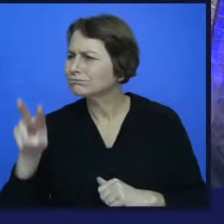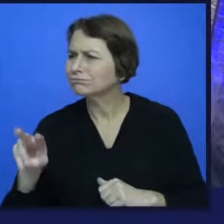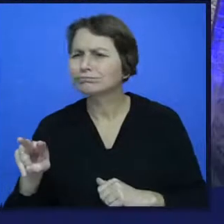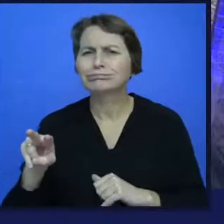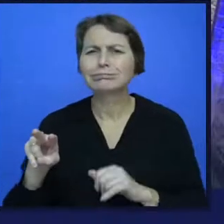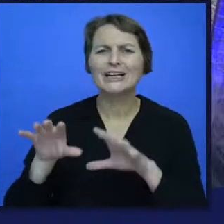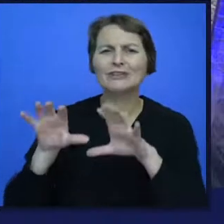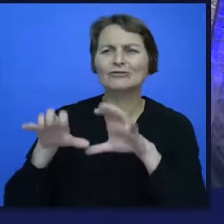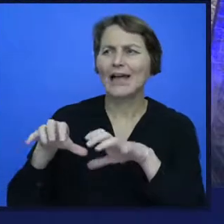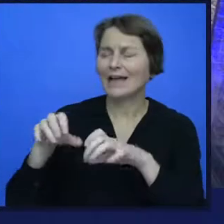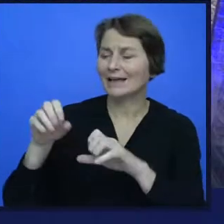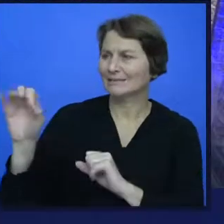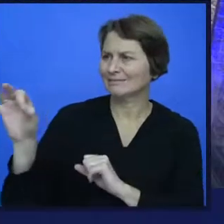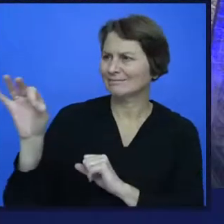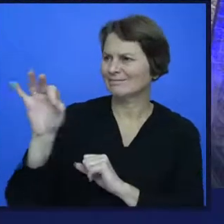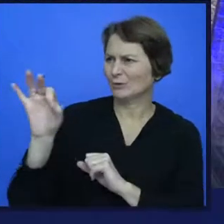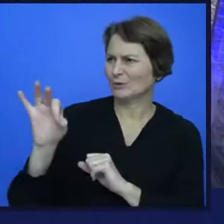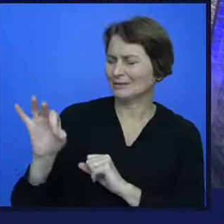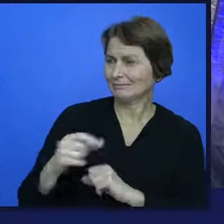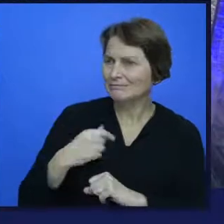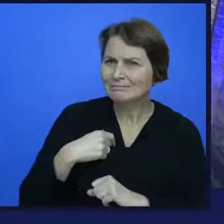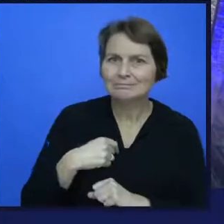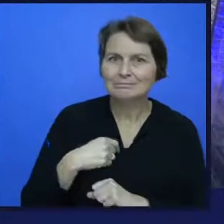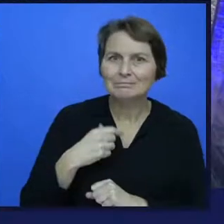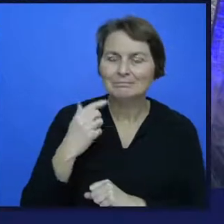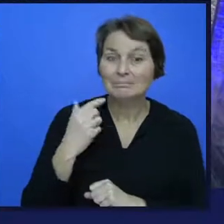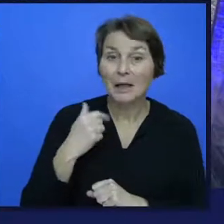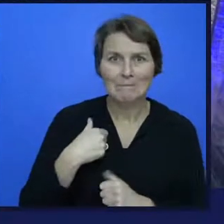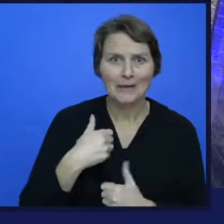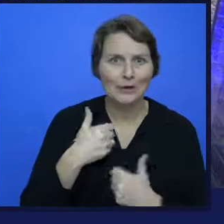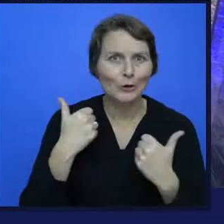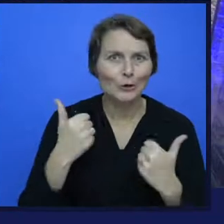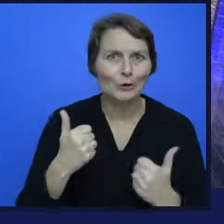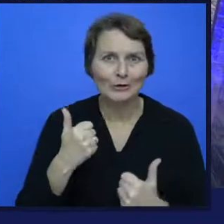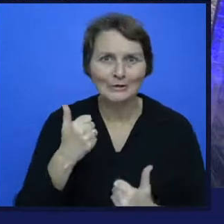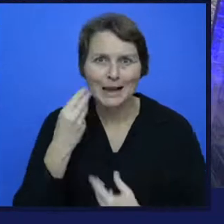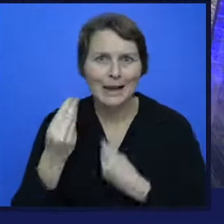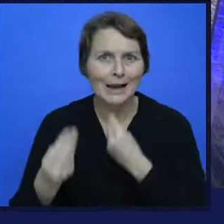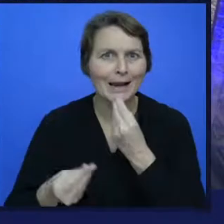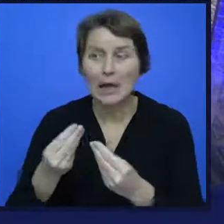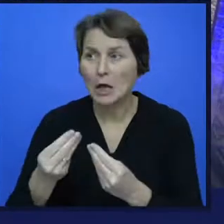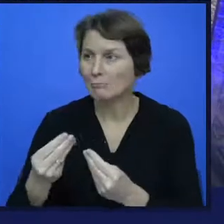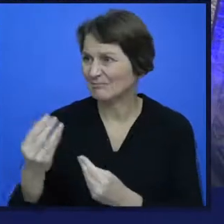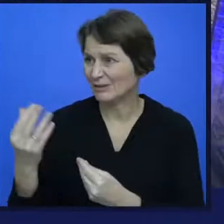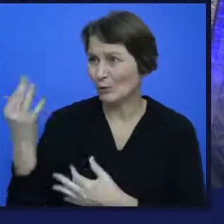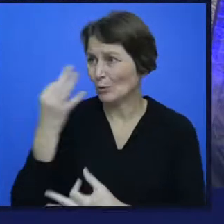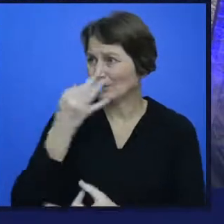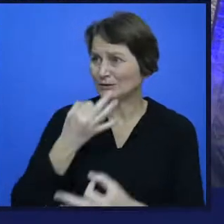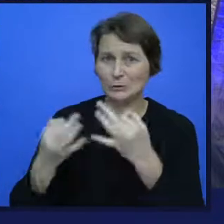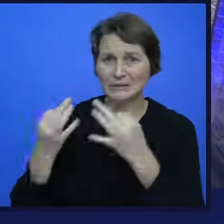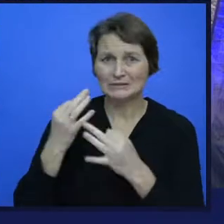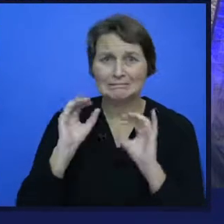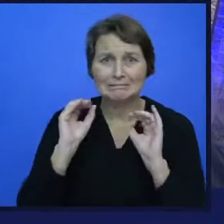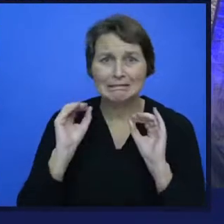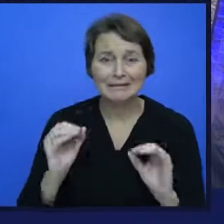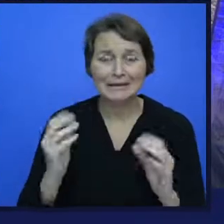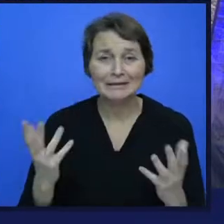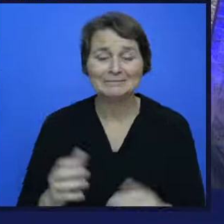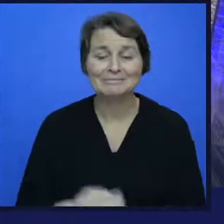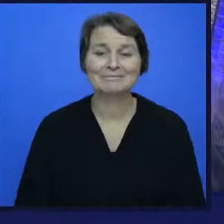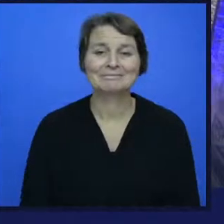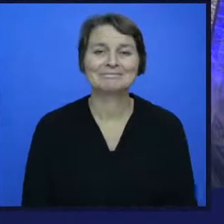No questions. Holy cow. Maybe I'm such awesome a good job. Explainer of these things that everyone's like, we totally get it, Seth.